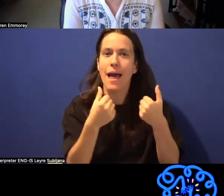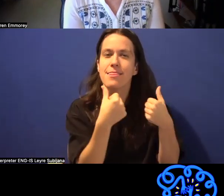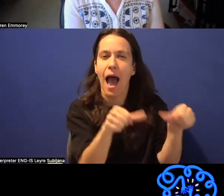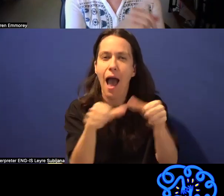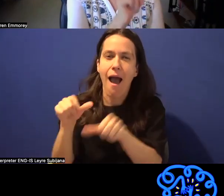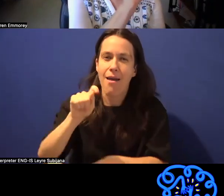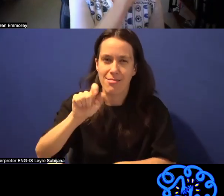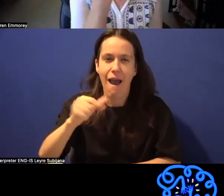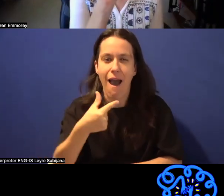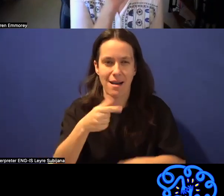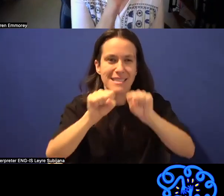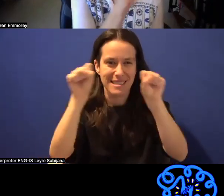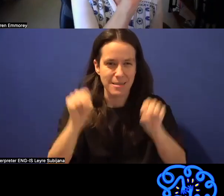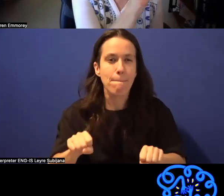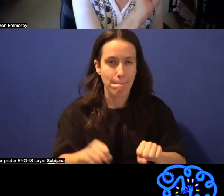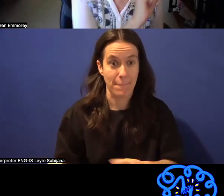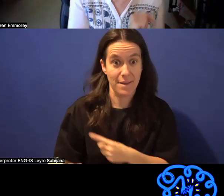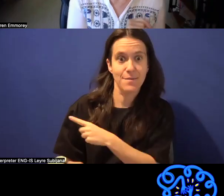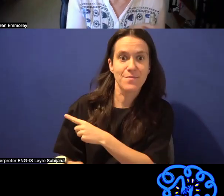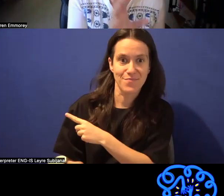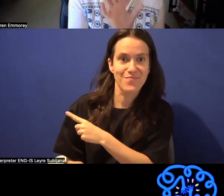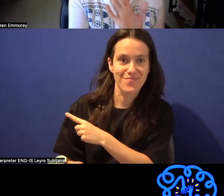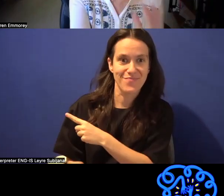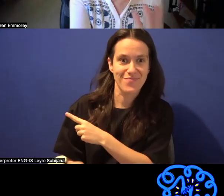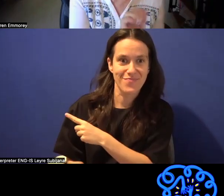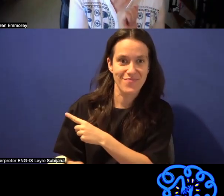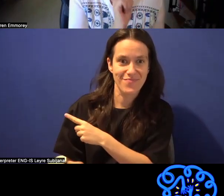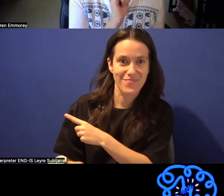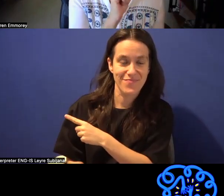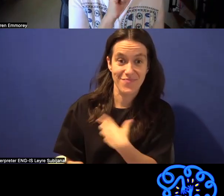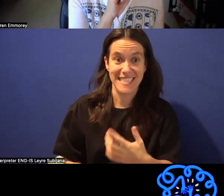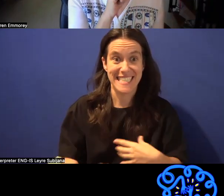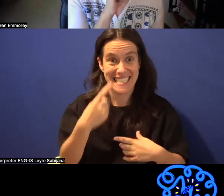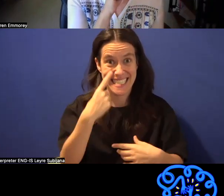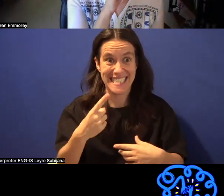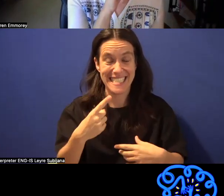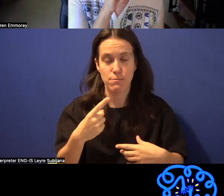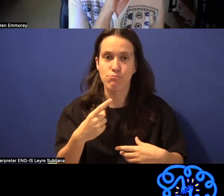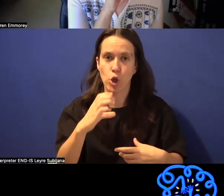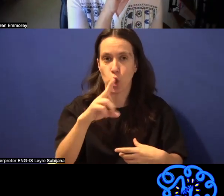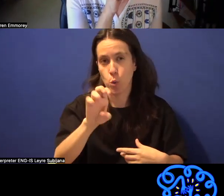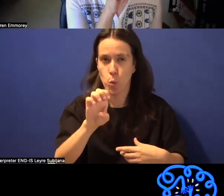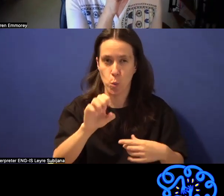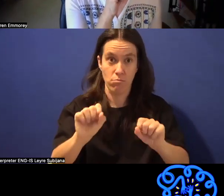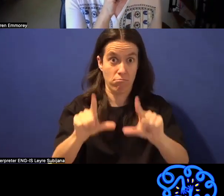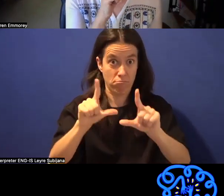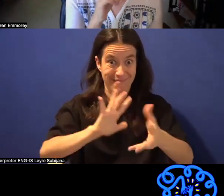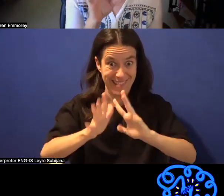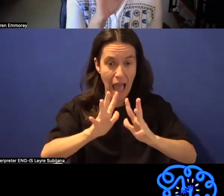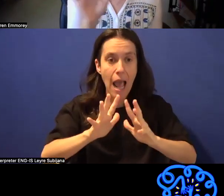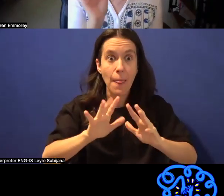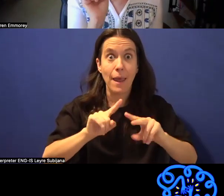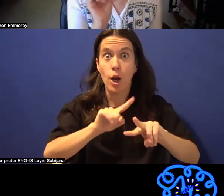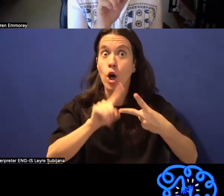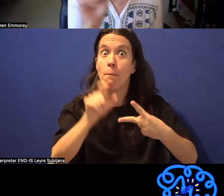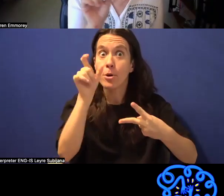the person would see the Q sign numbers, and then they would see a person's video. And they would then